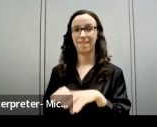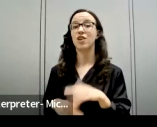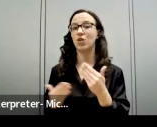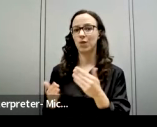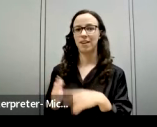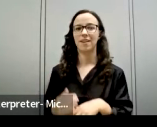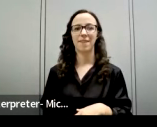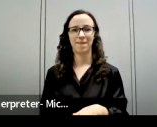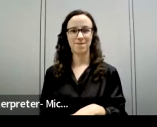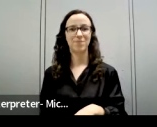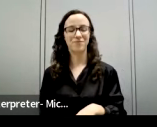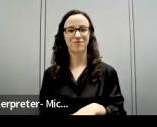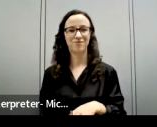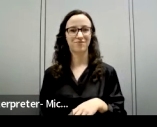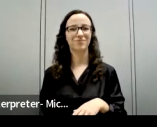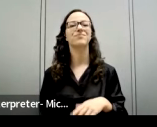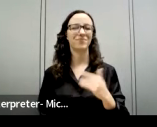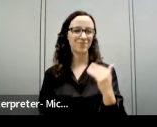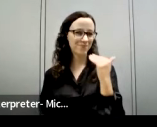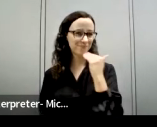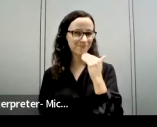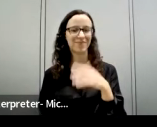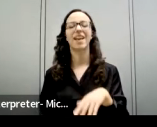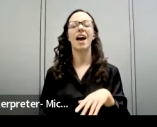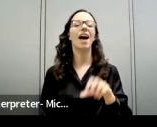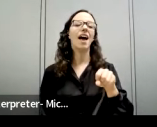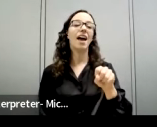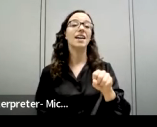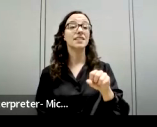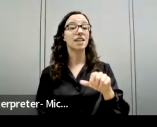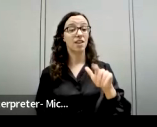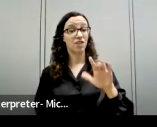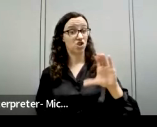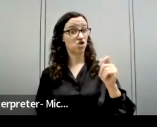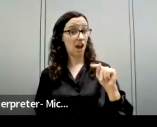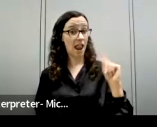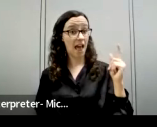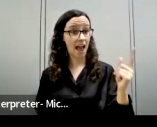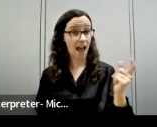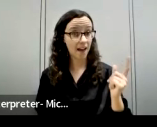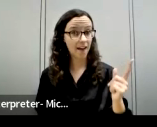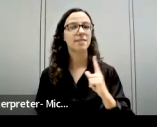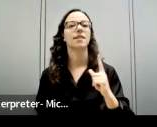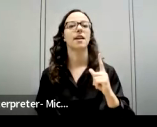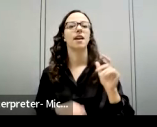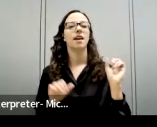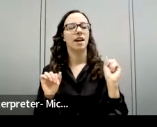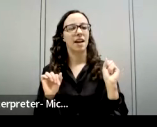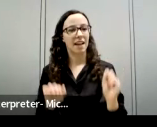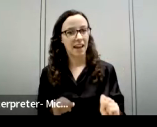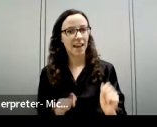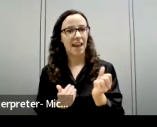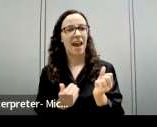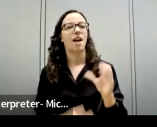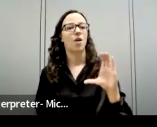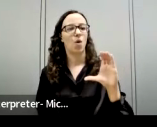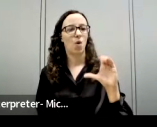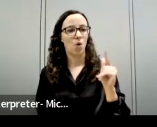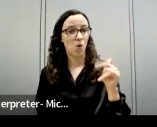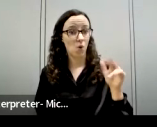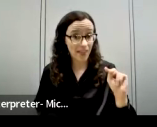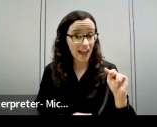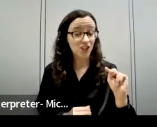it. Thank you. Yeah, can a collection be created from materials accessible through the library and databases such